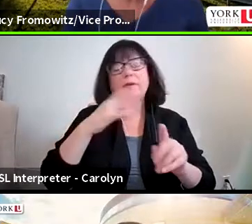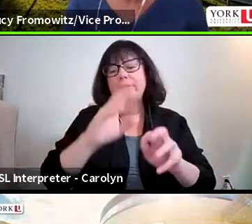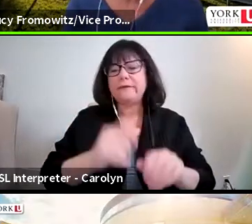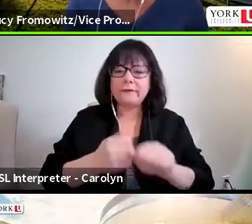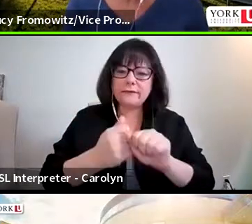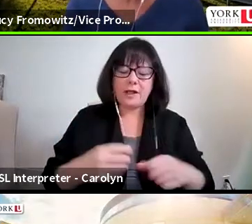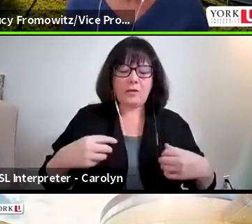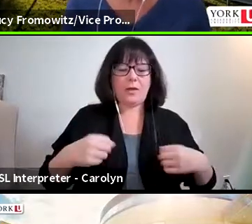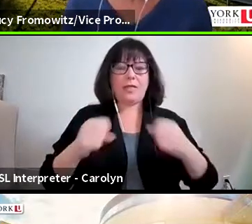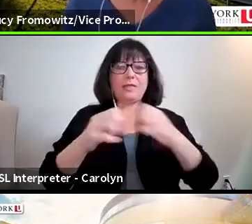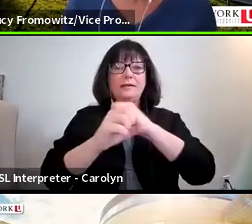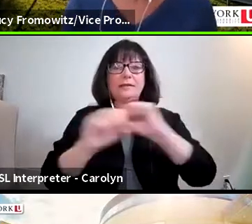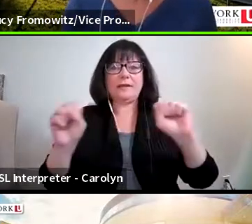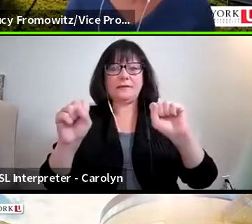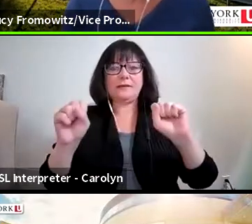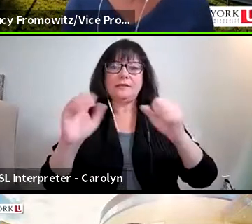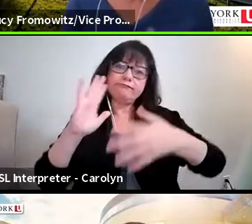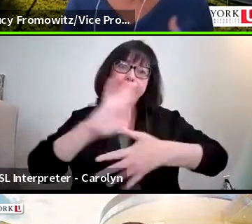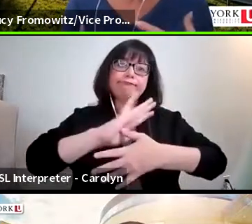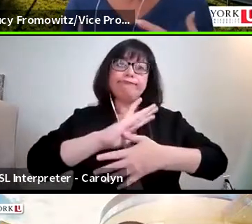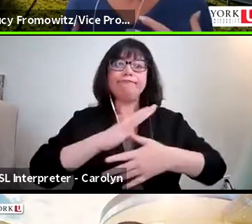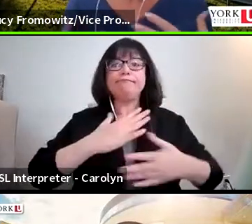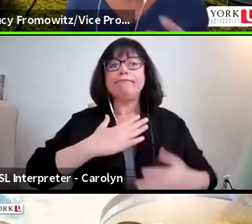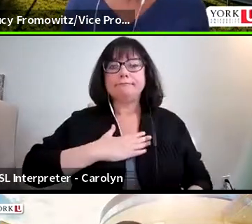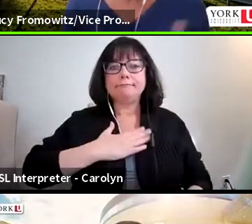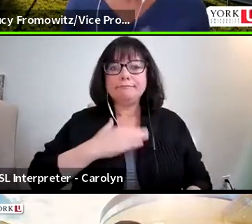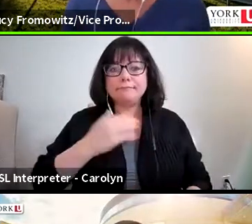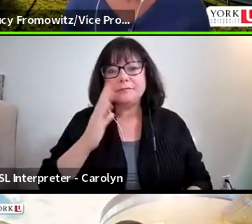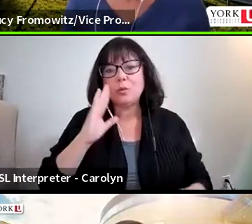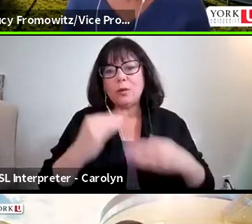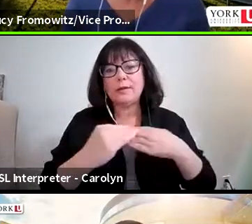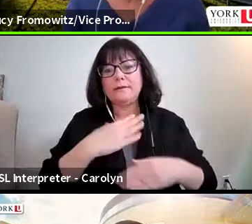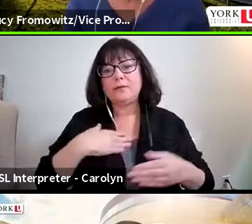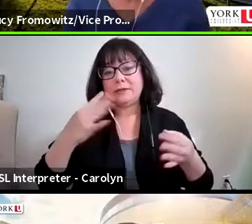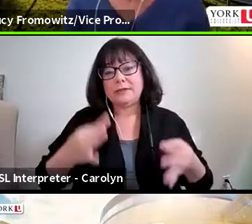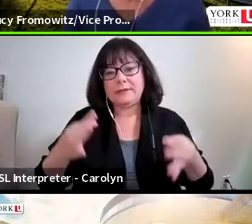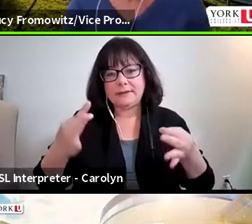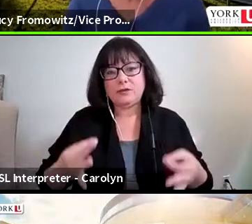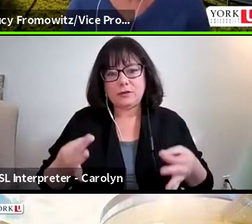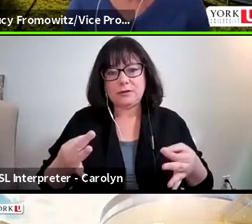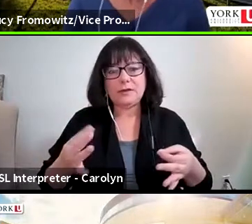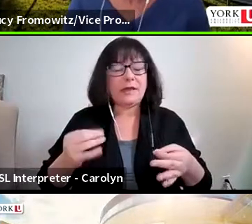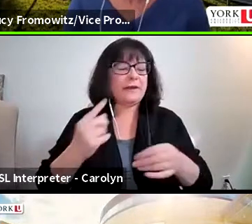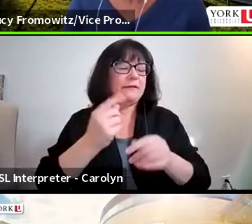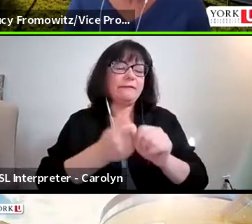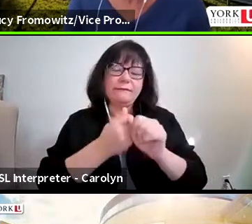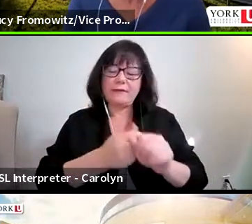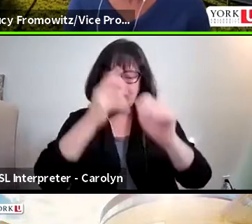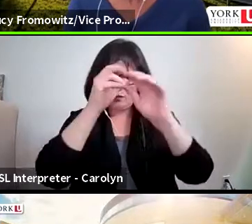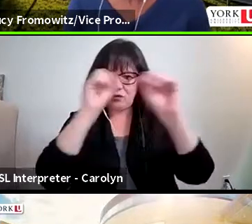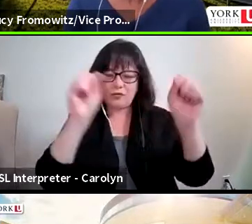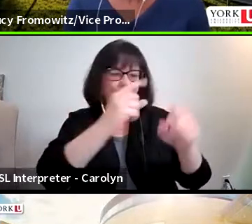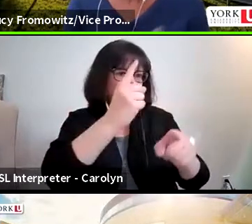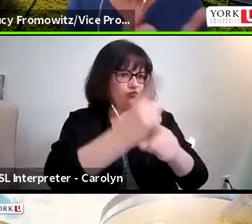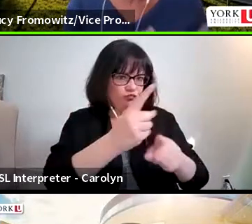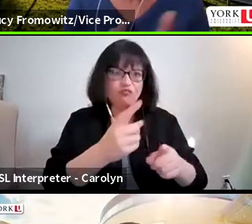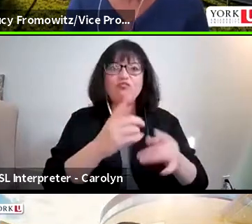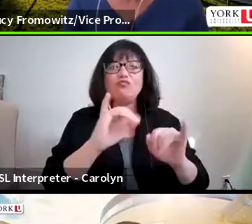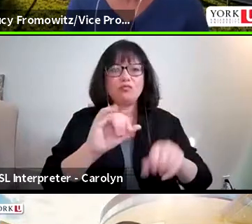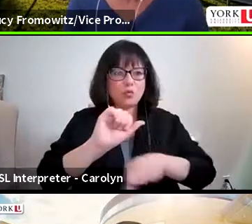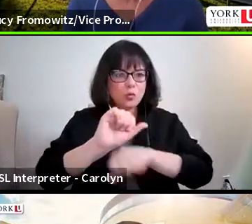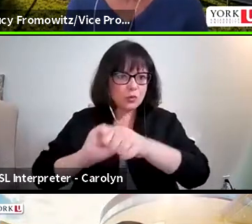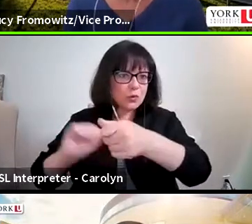decisions. And as the president said, we work continuously with the Canadian government, with the health